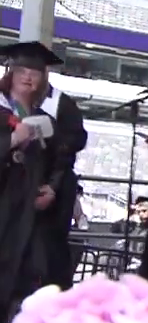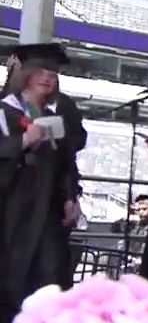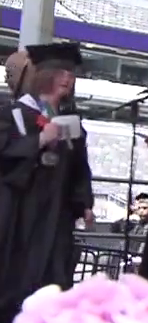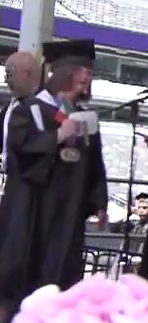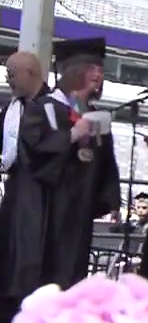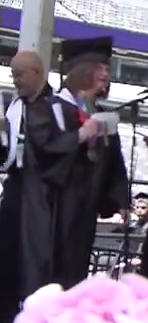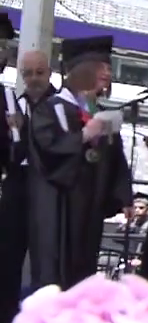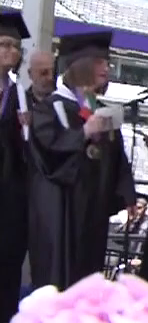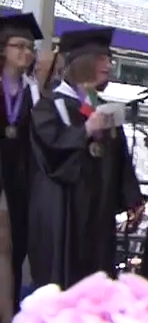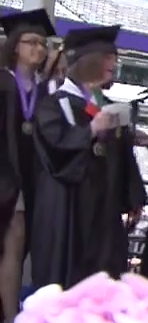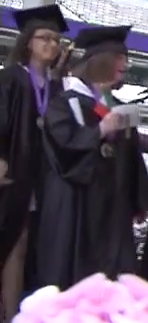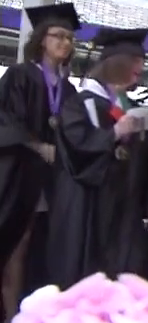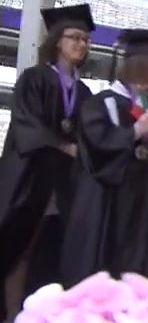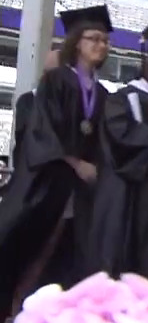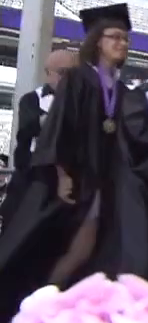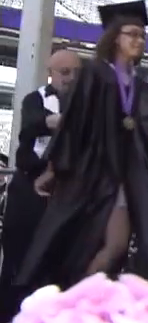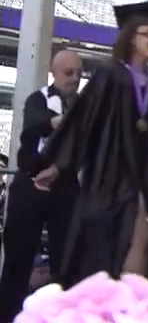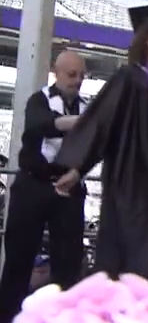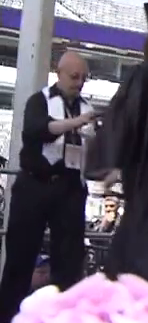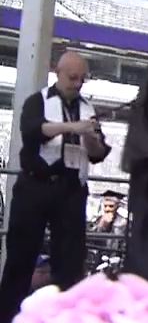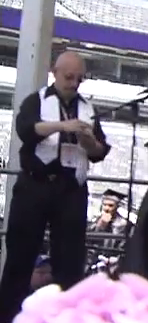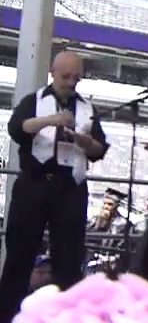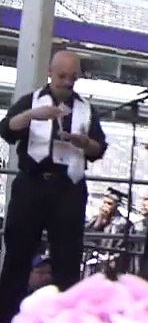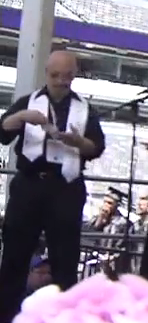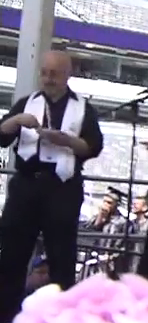Summer Cowness.